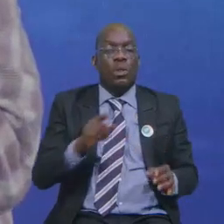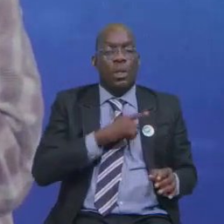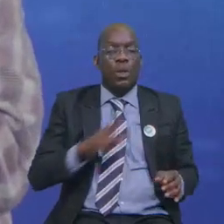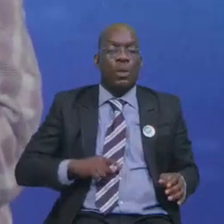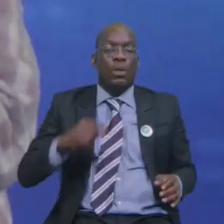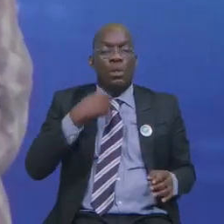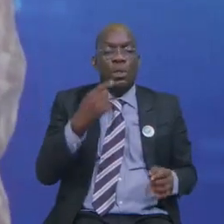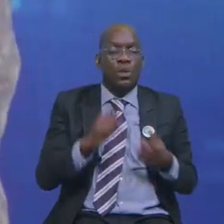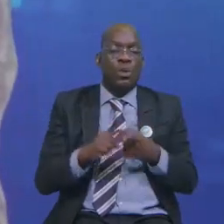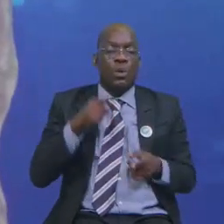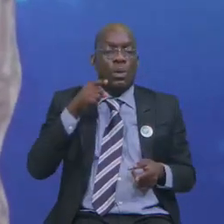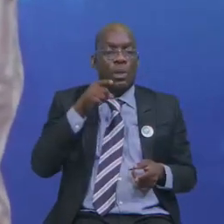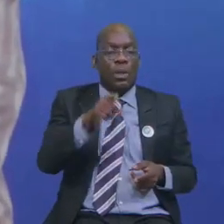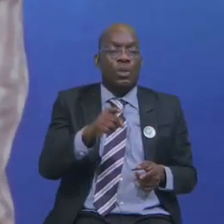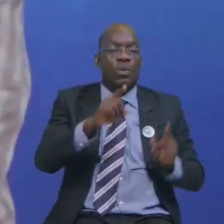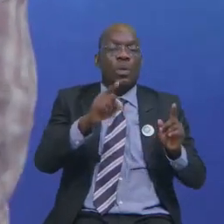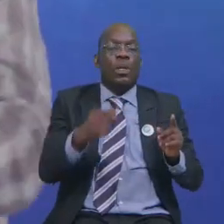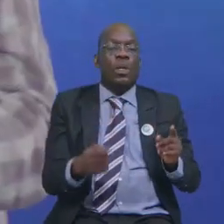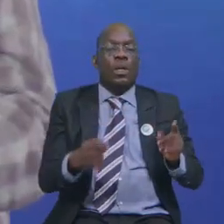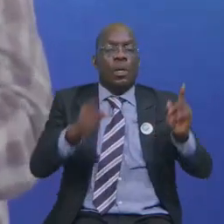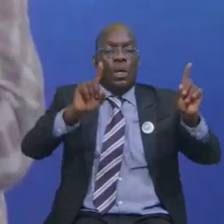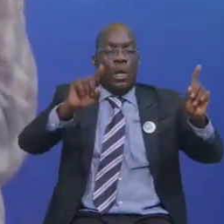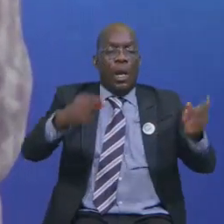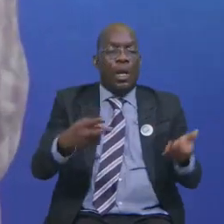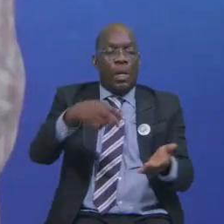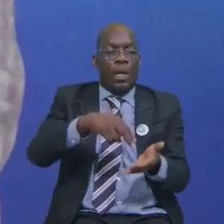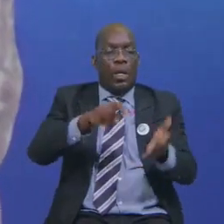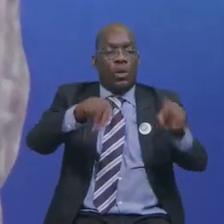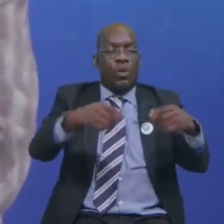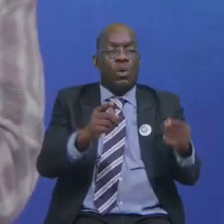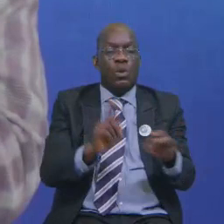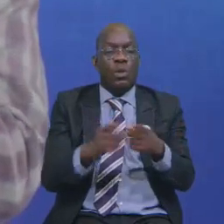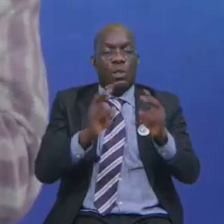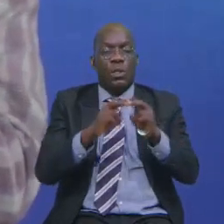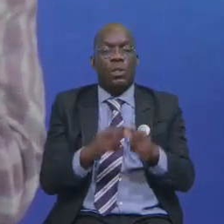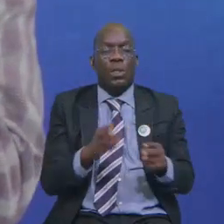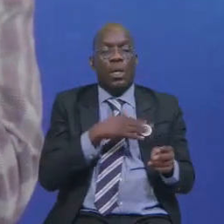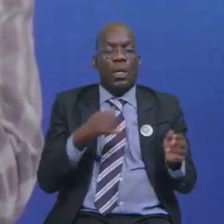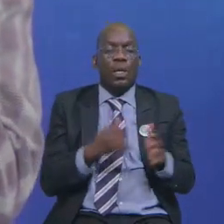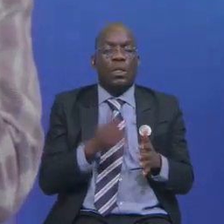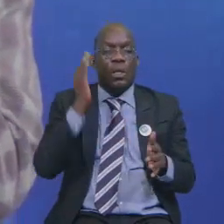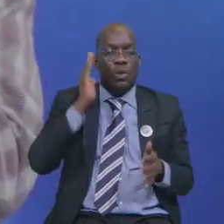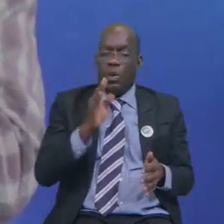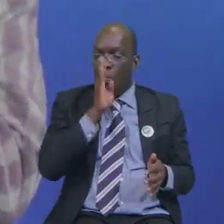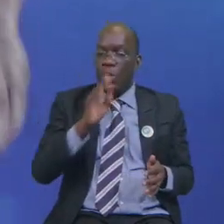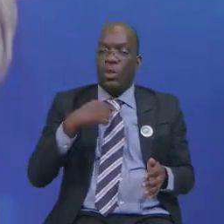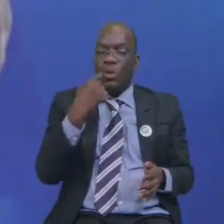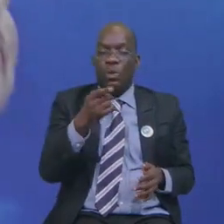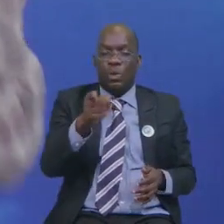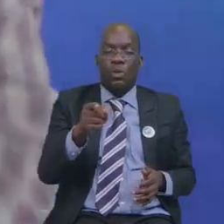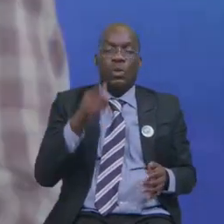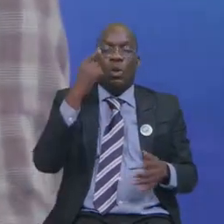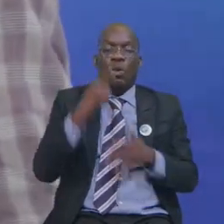go into the city, and it shall be told thee what thou